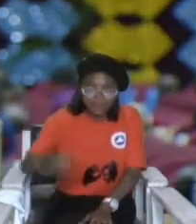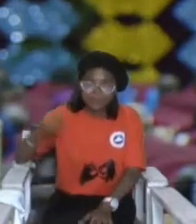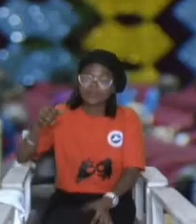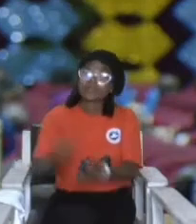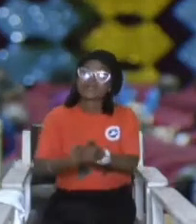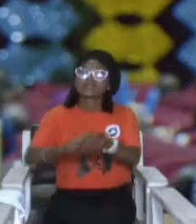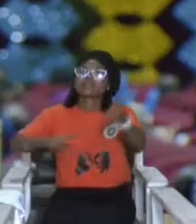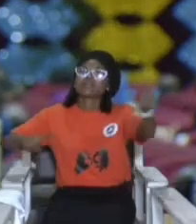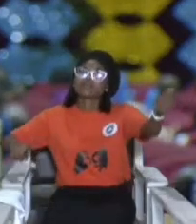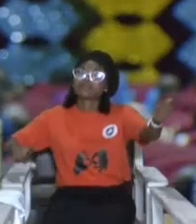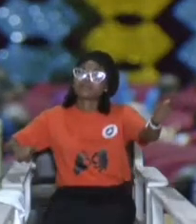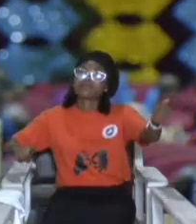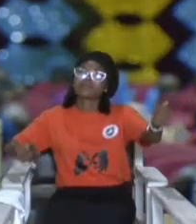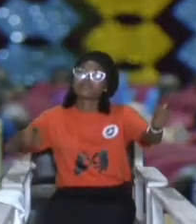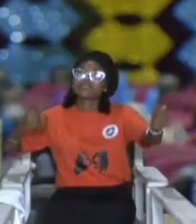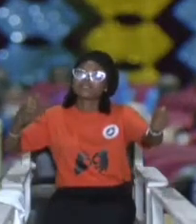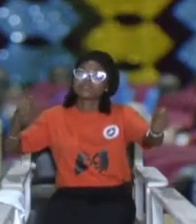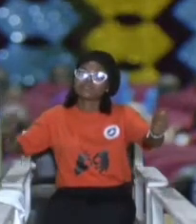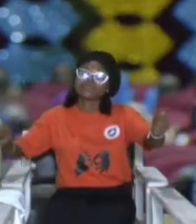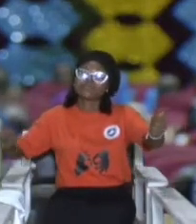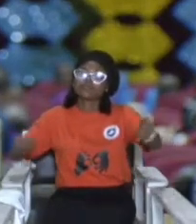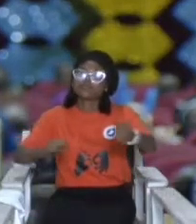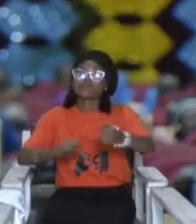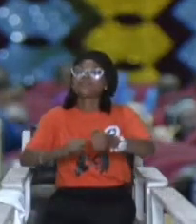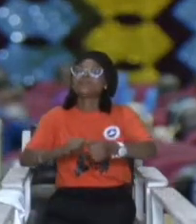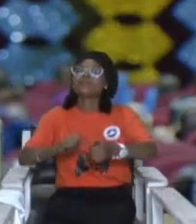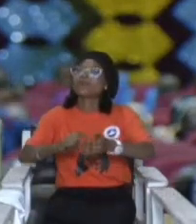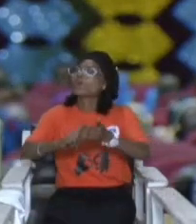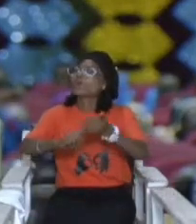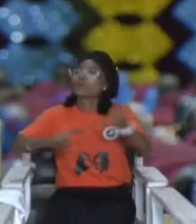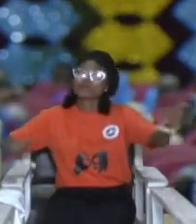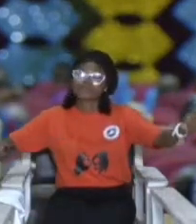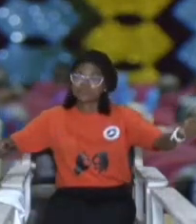the rod ceased being the rod of Moses.